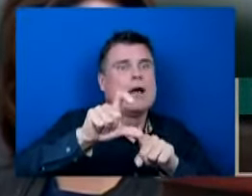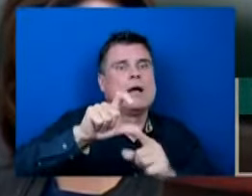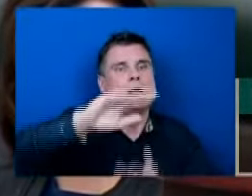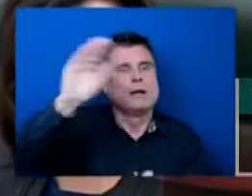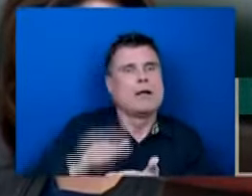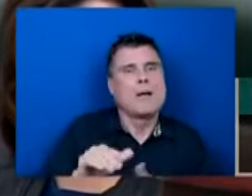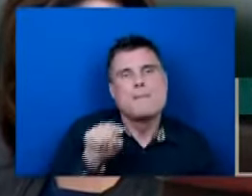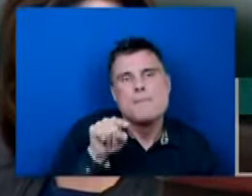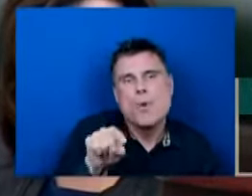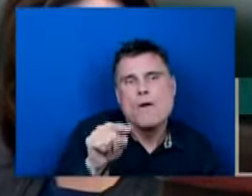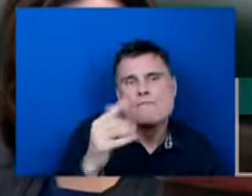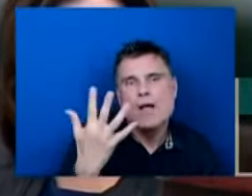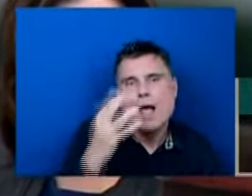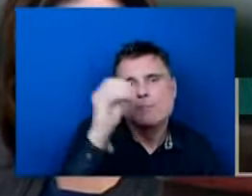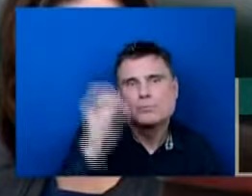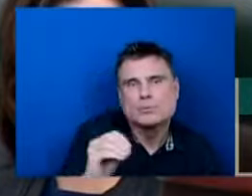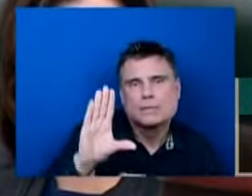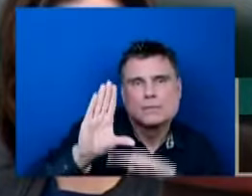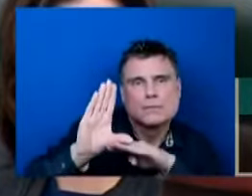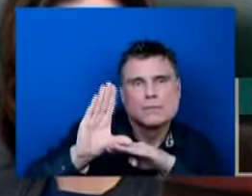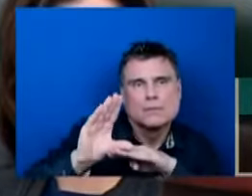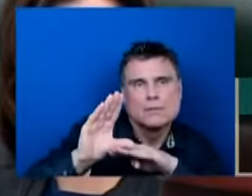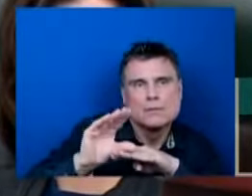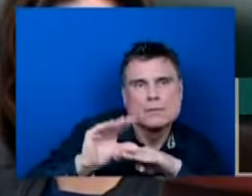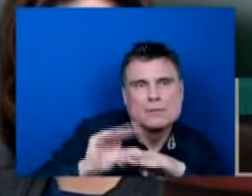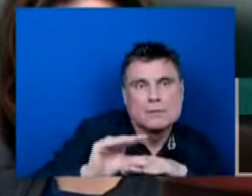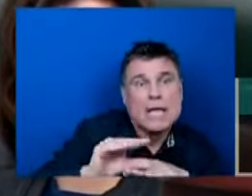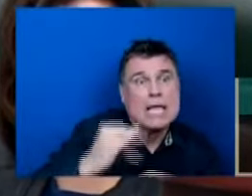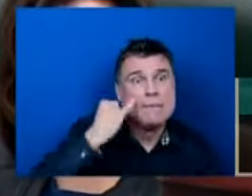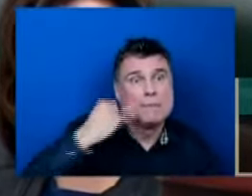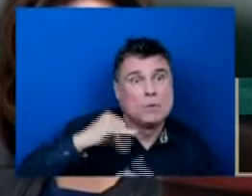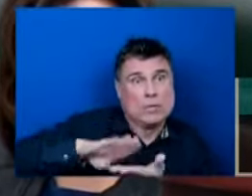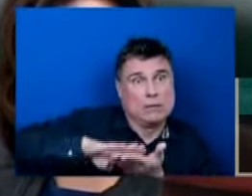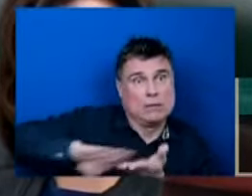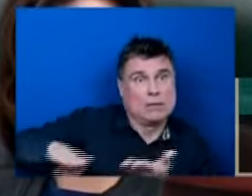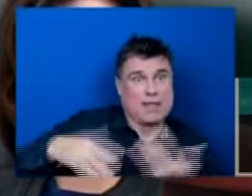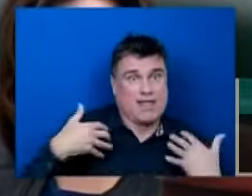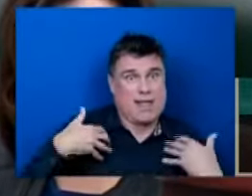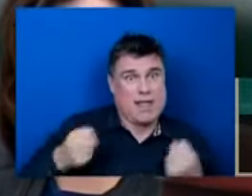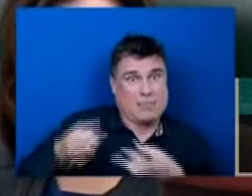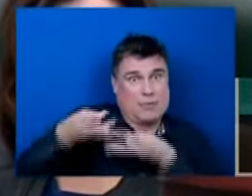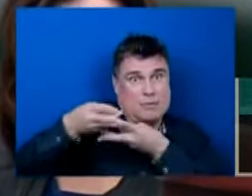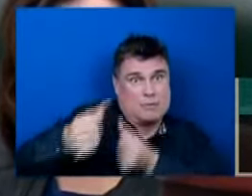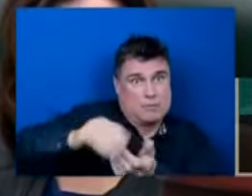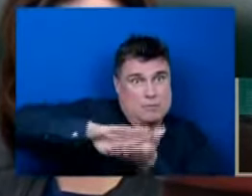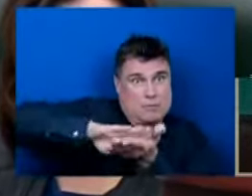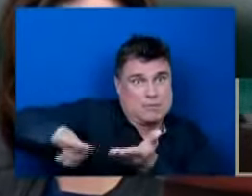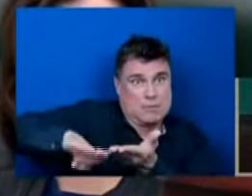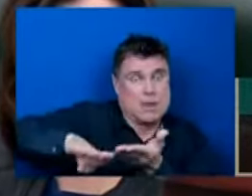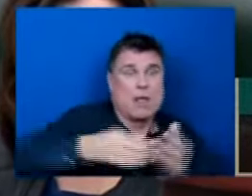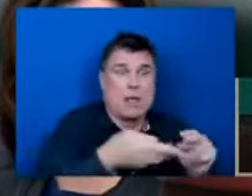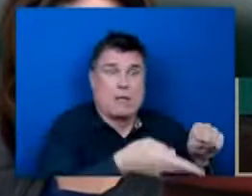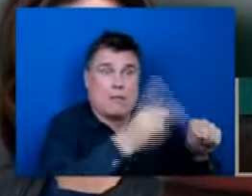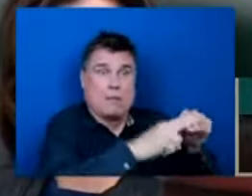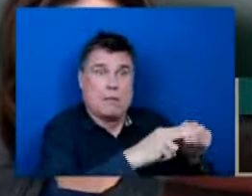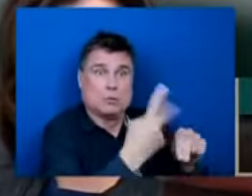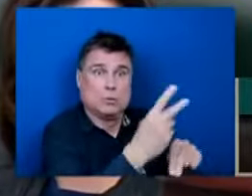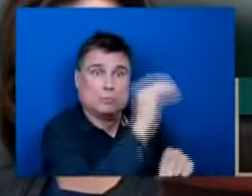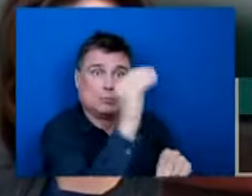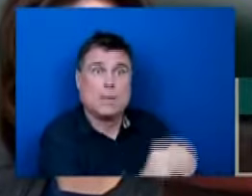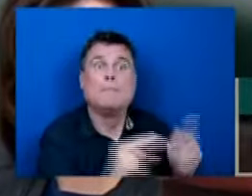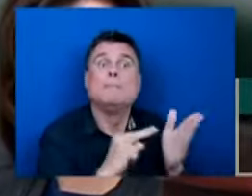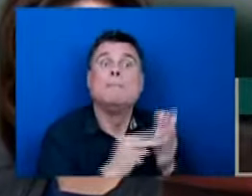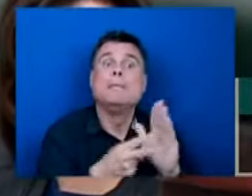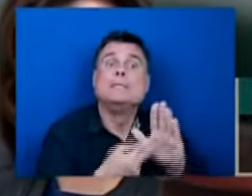spending increases of nearly 2% per year, our operating spending has essentially remained flat over the term.